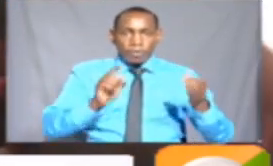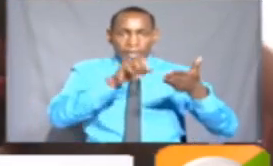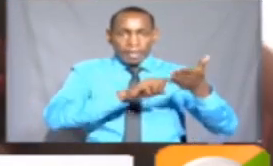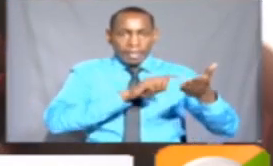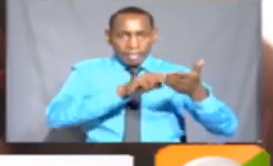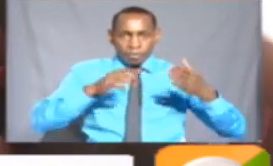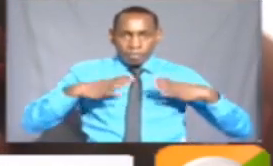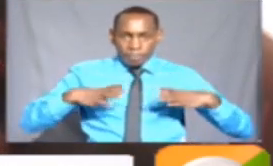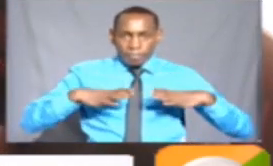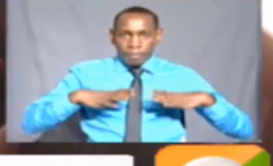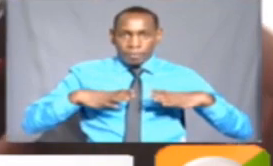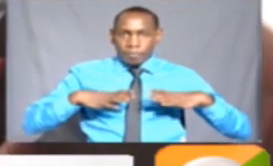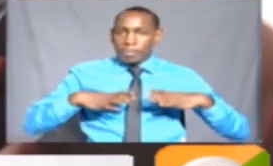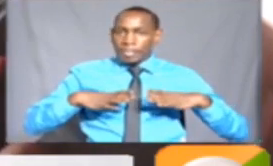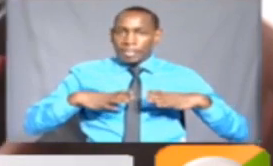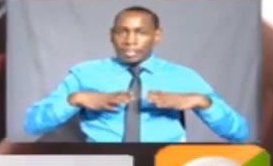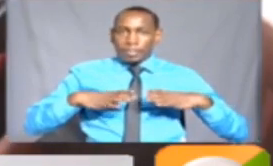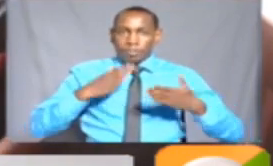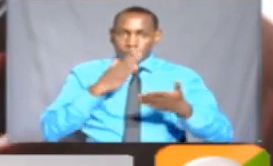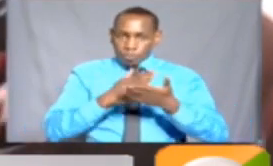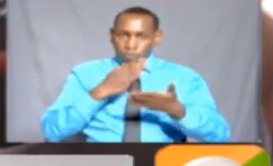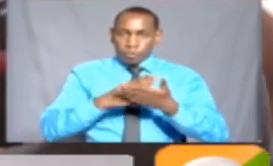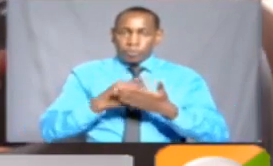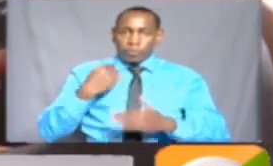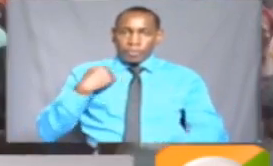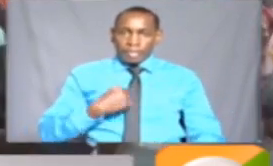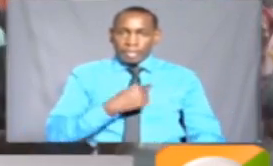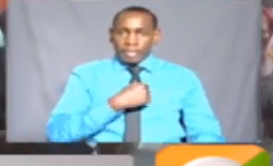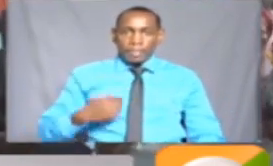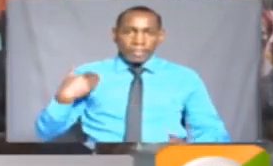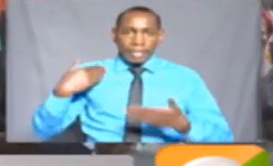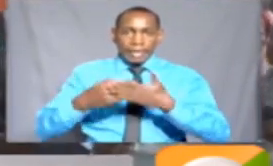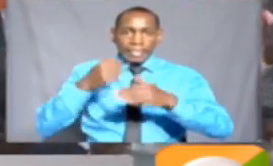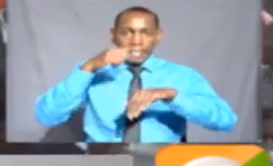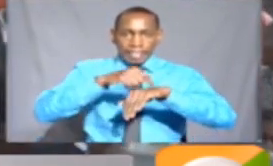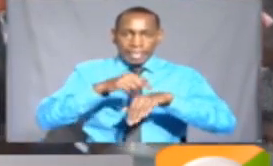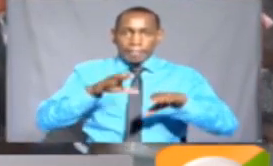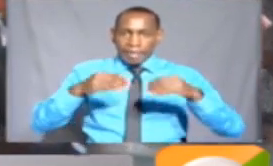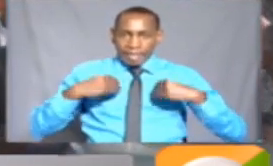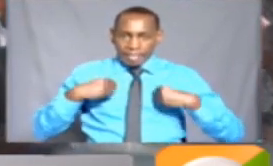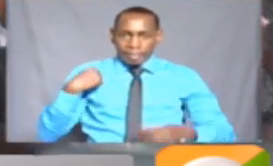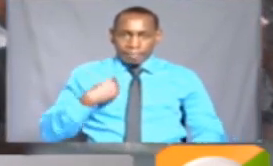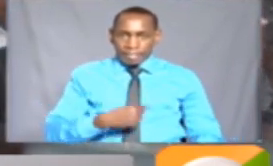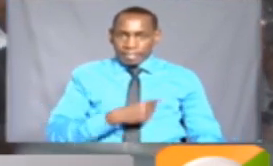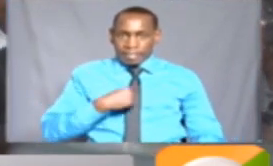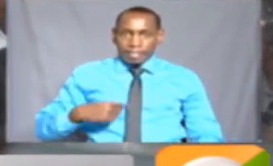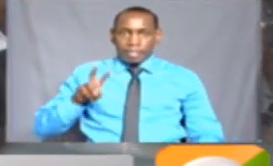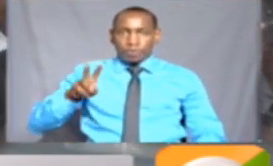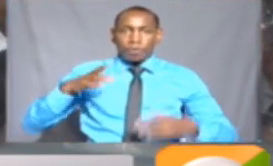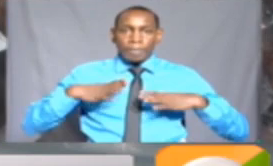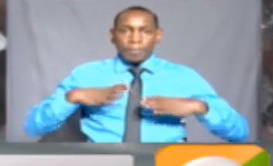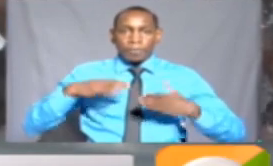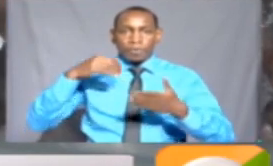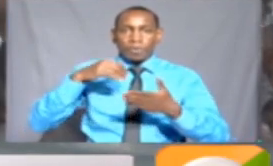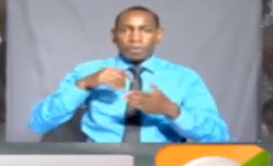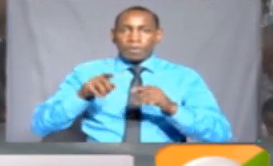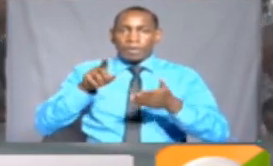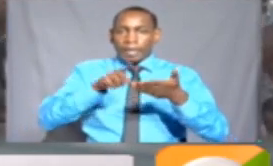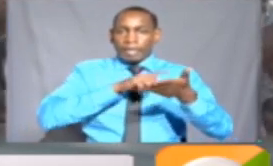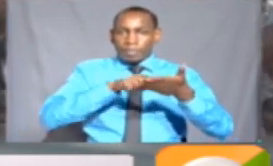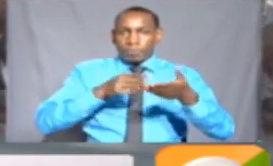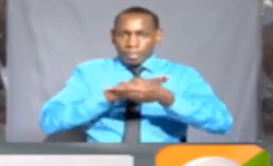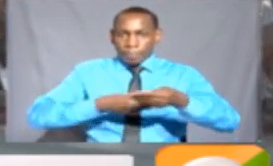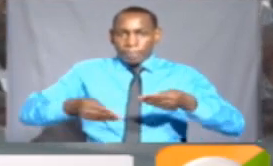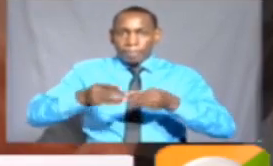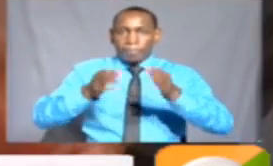persons are presumed innocent until proven guilty. The 15 people and a company were accused of illegal transaction of public